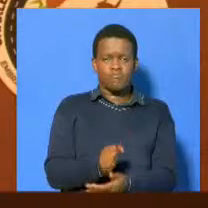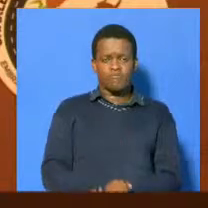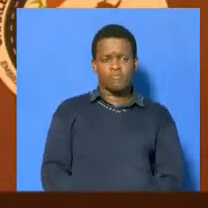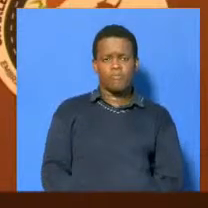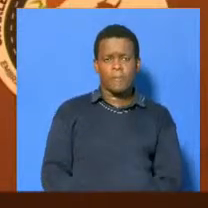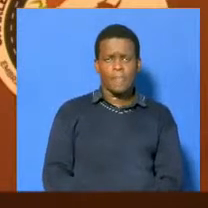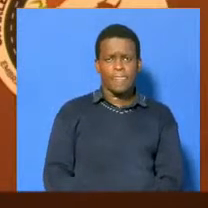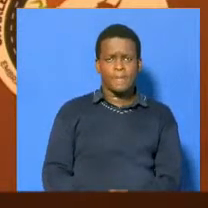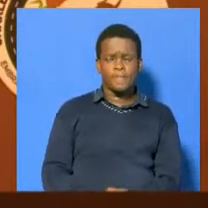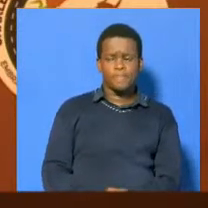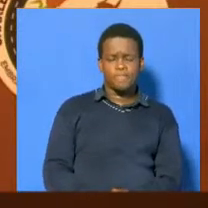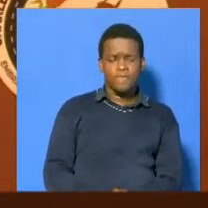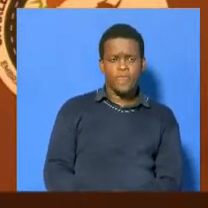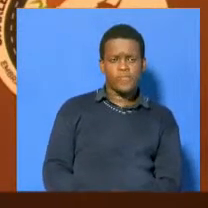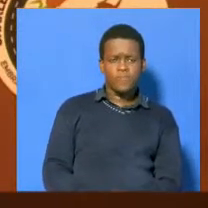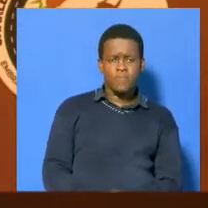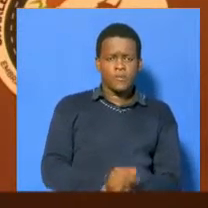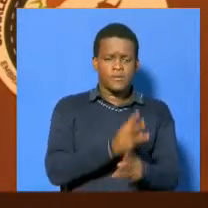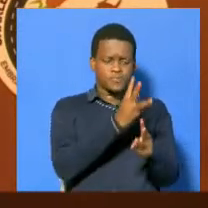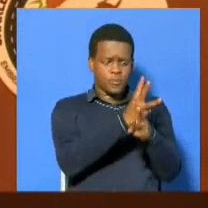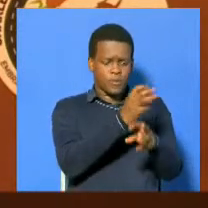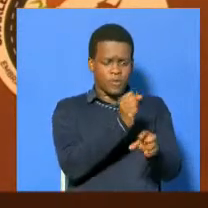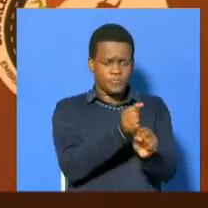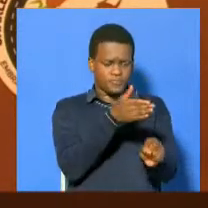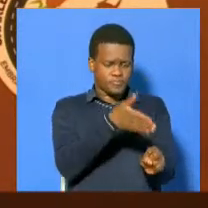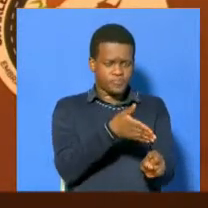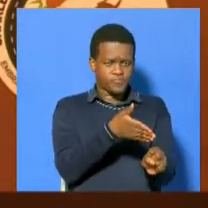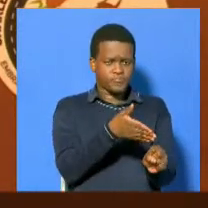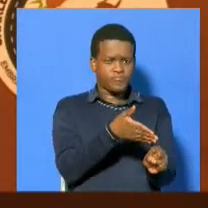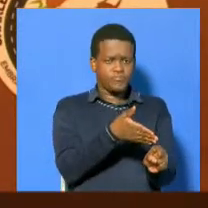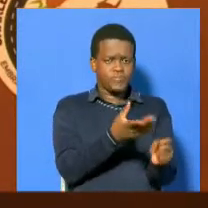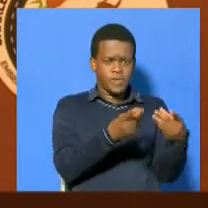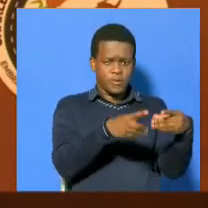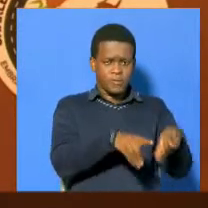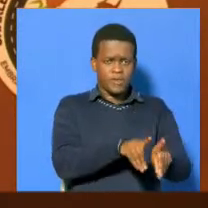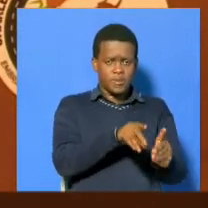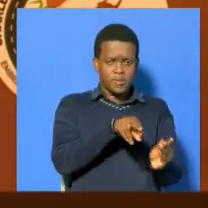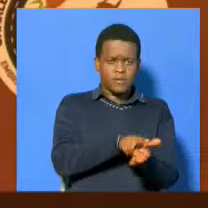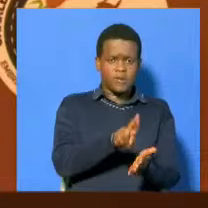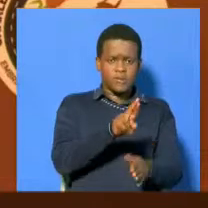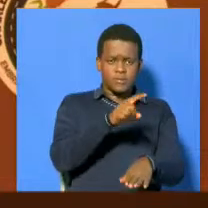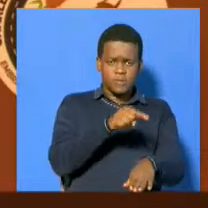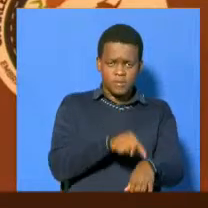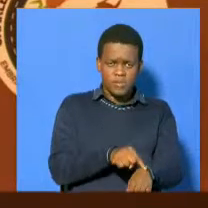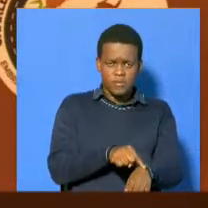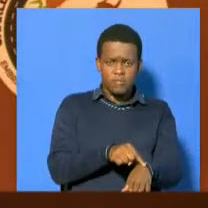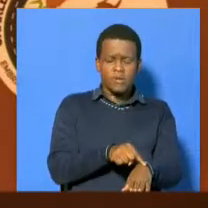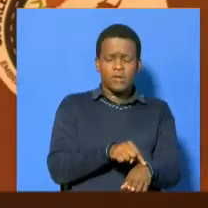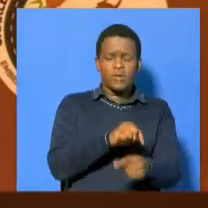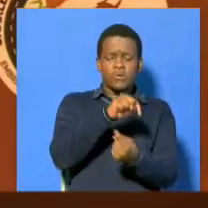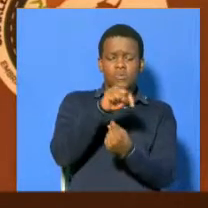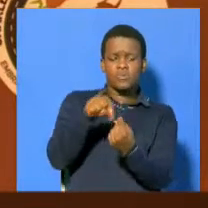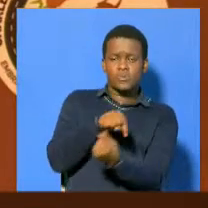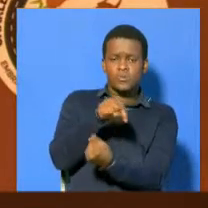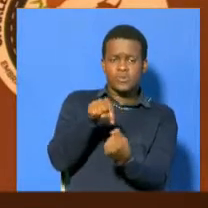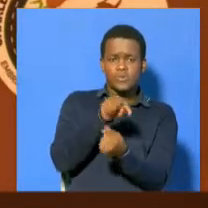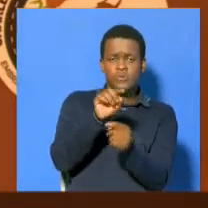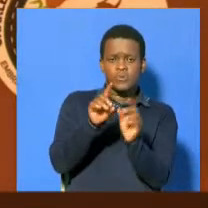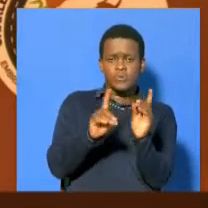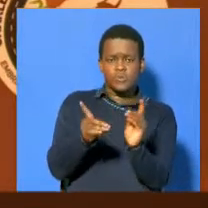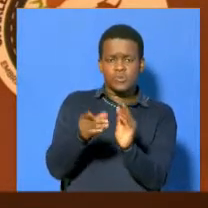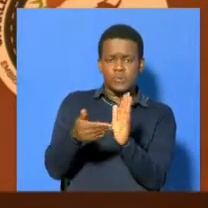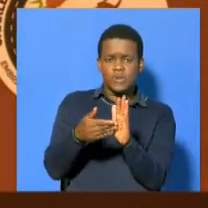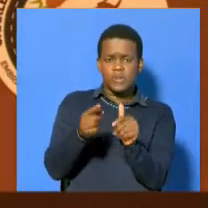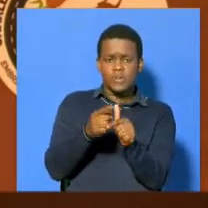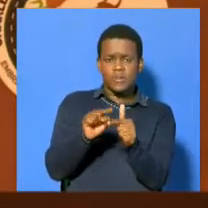The retreat is coming at an opportune time when our relatively new district is gaining full establishment. We